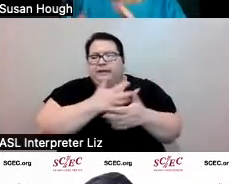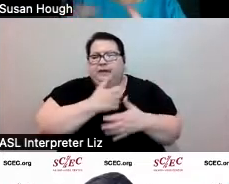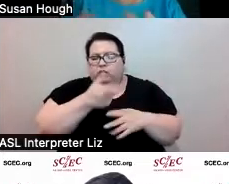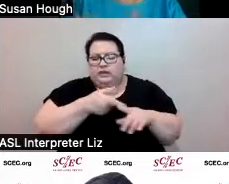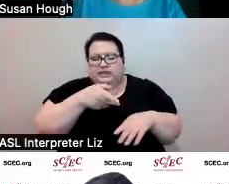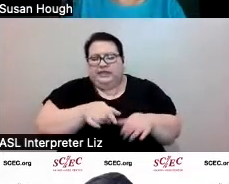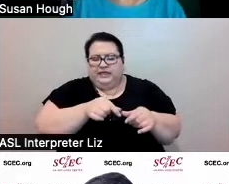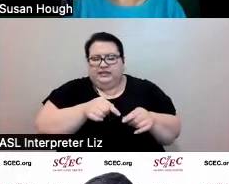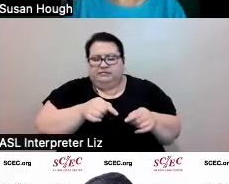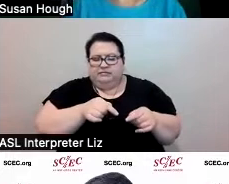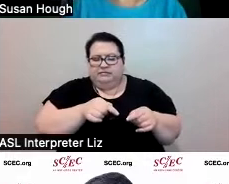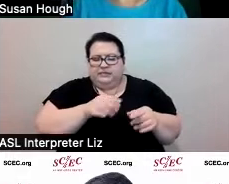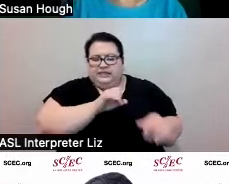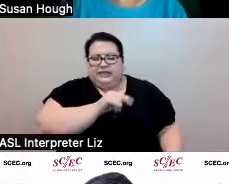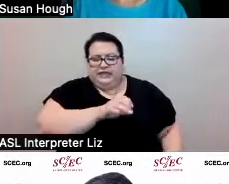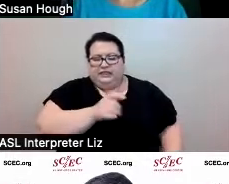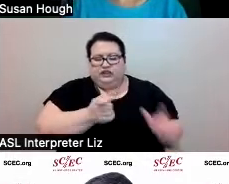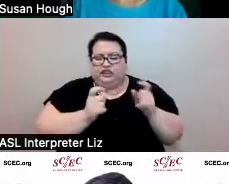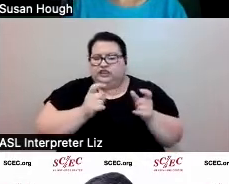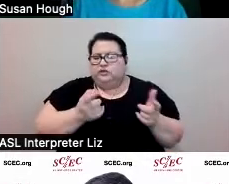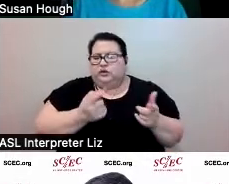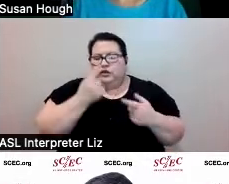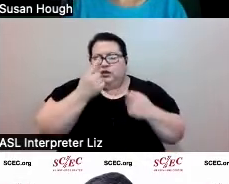where these static stress changes are thought to be